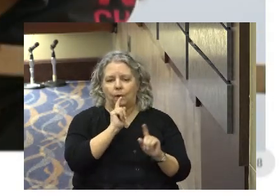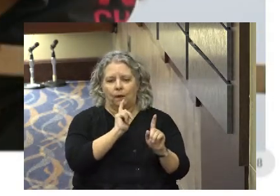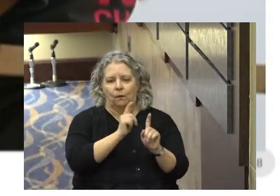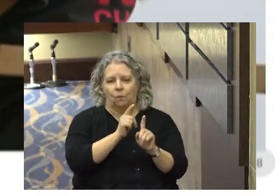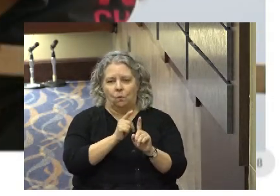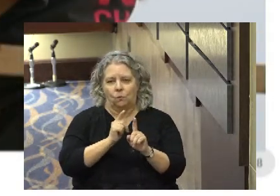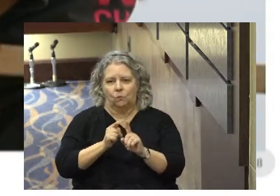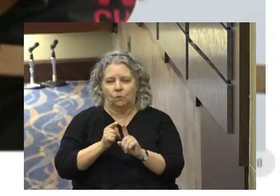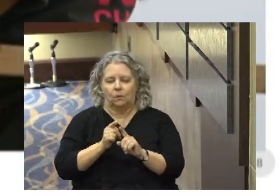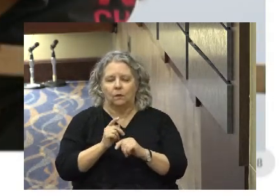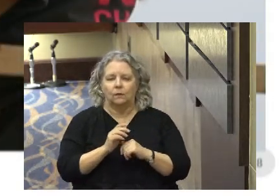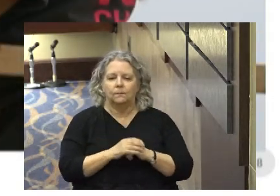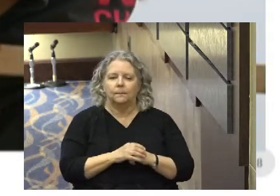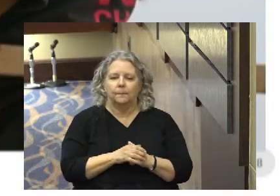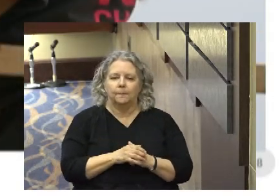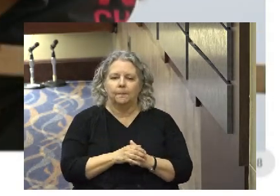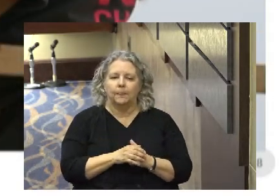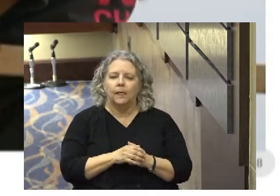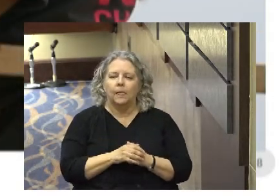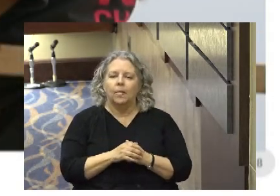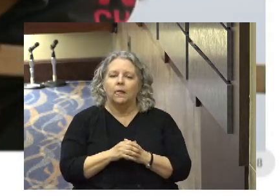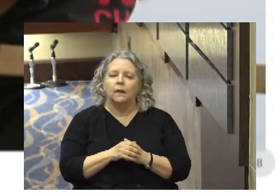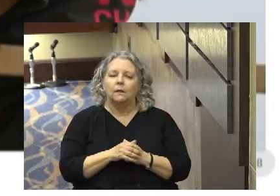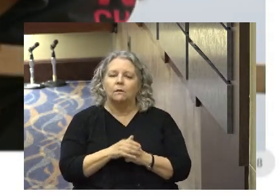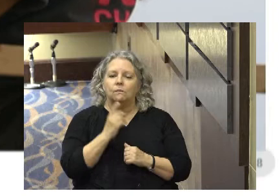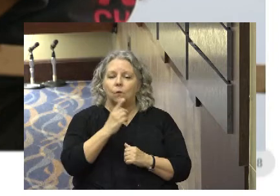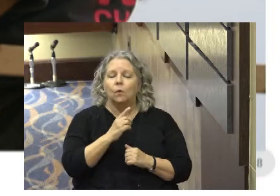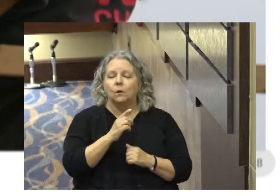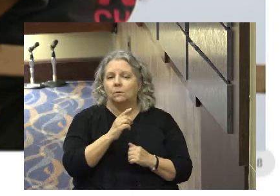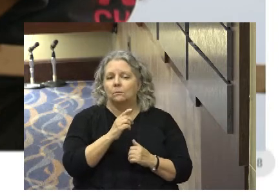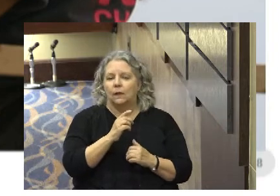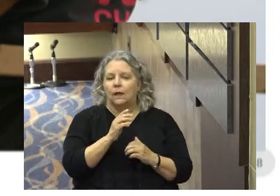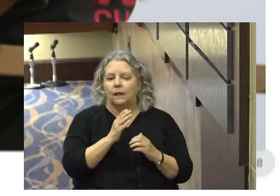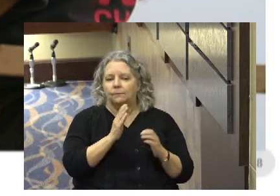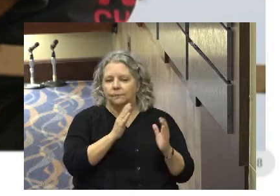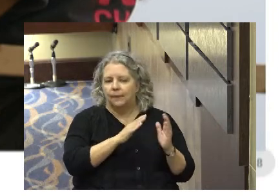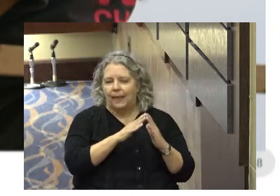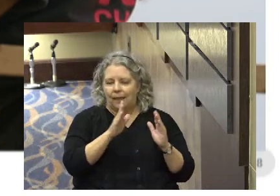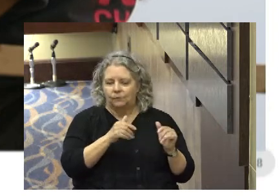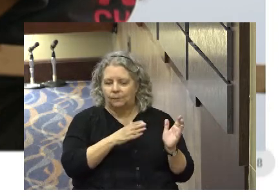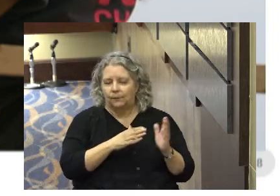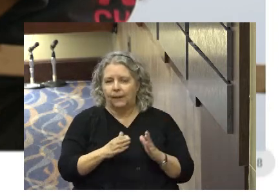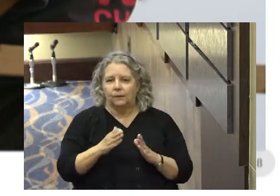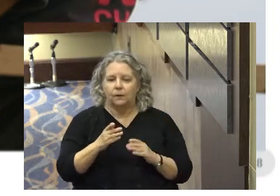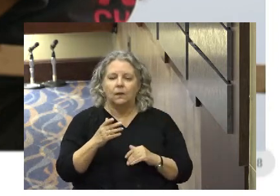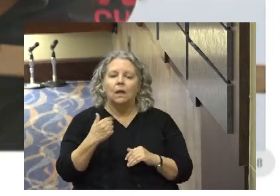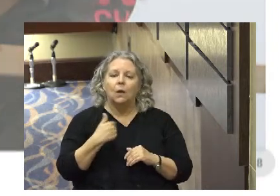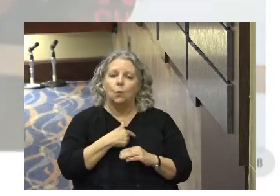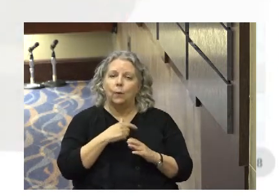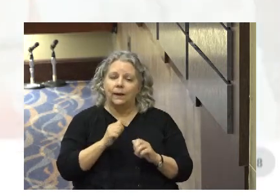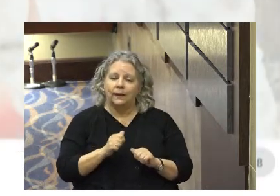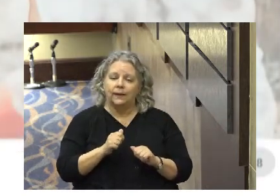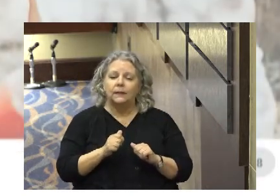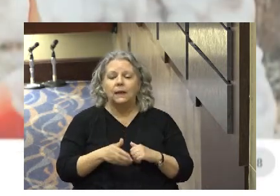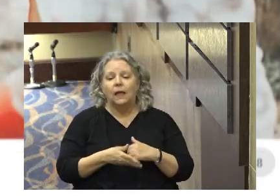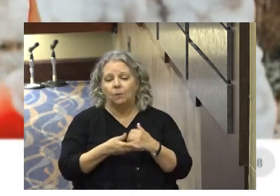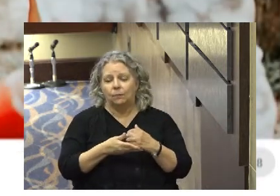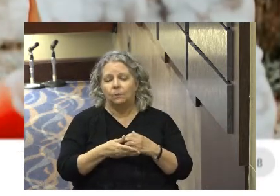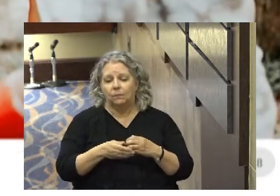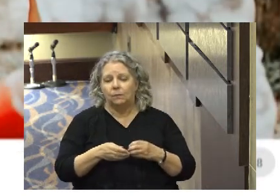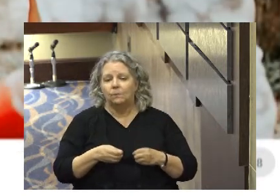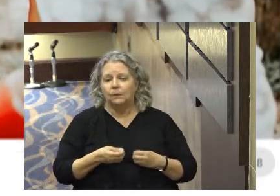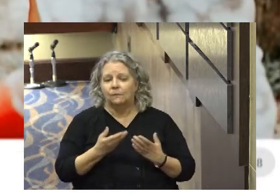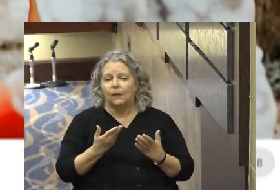housing plan. Habitat assists in meeting the supply goal by building new, energy-efficient, affordable homes